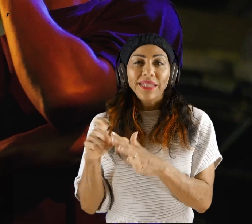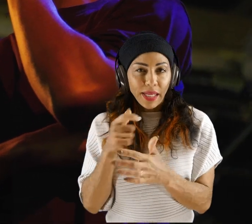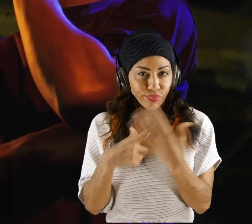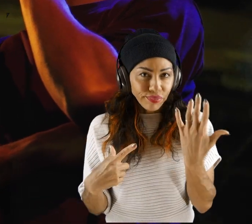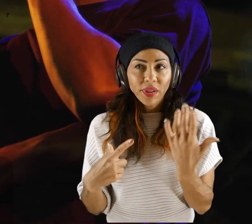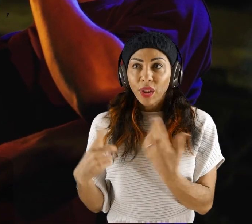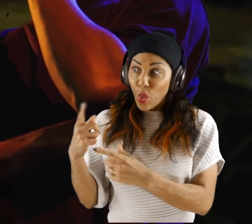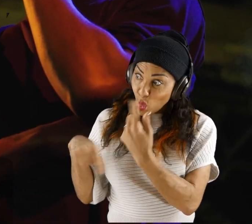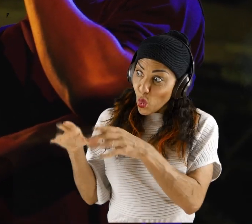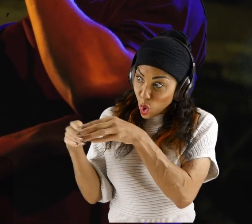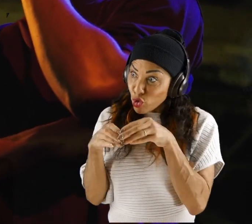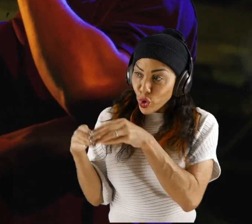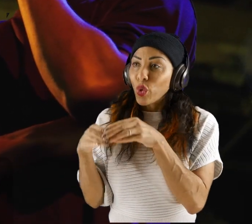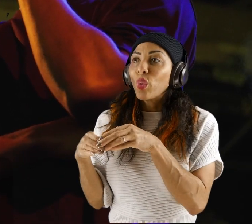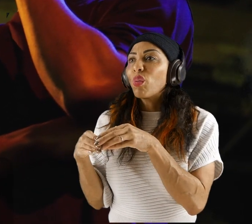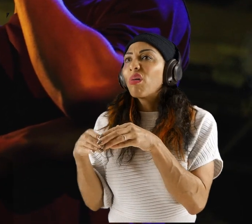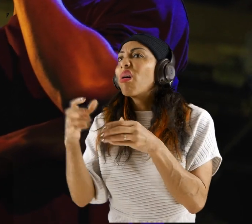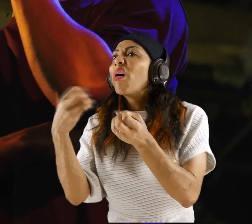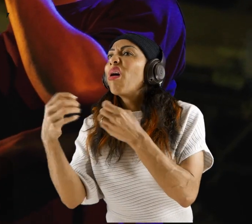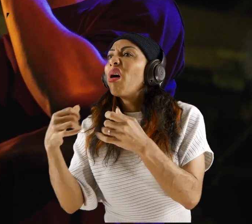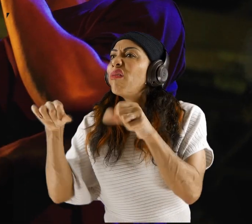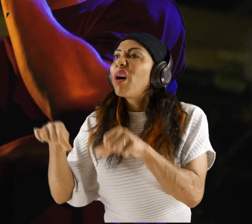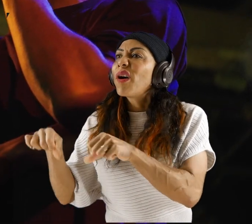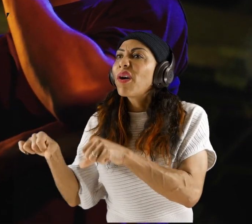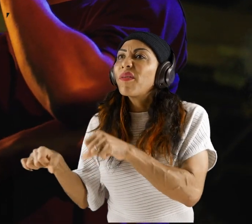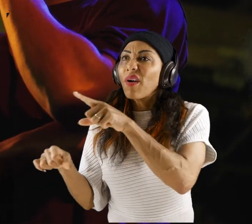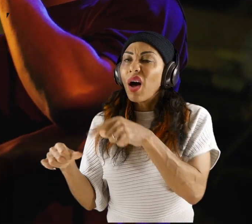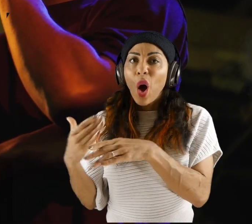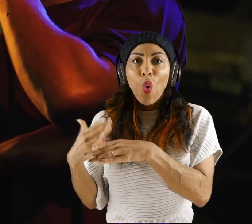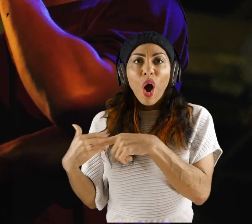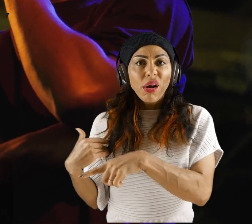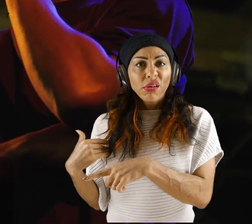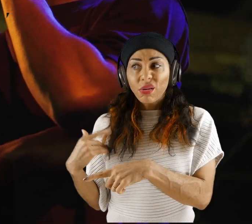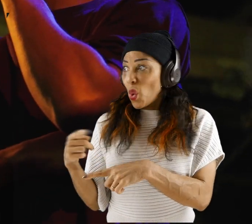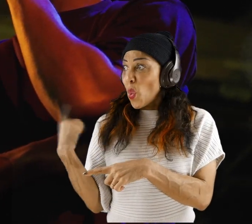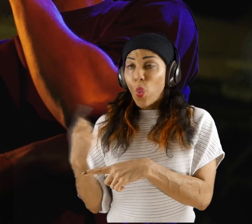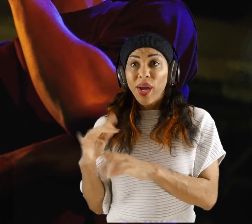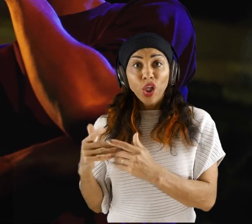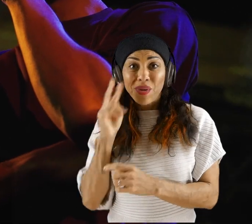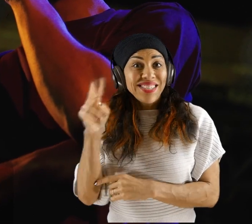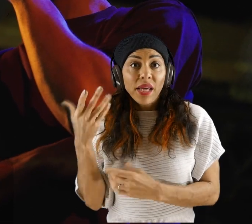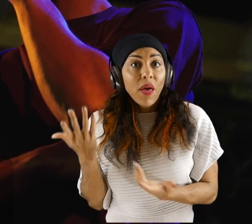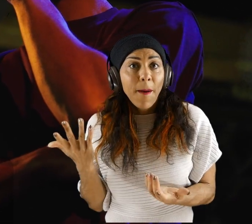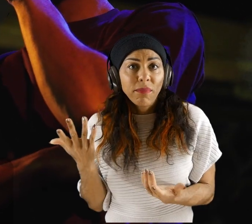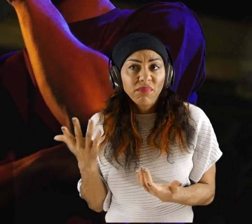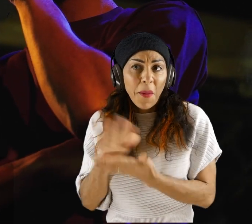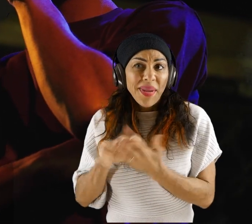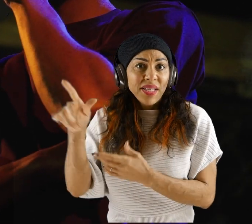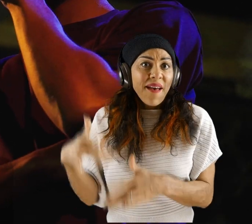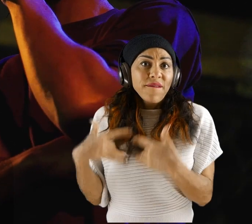not good, I don't even see them anymore. It just didn't even matter in the end, you know? And I wonder, like, so many people would have